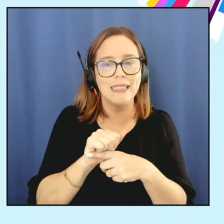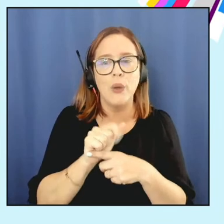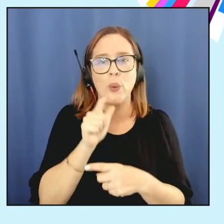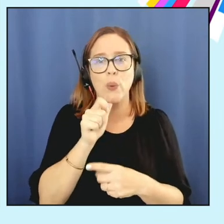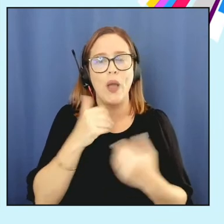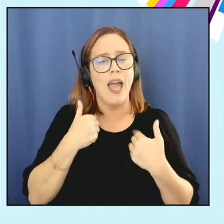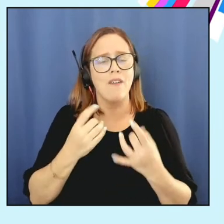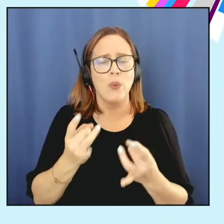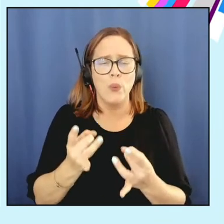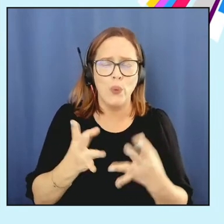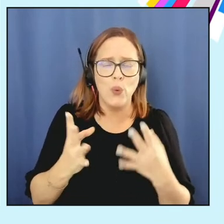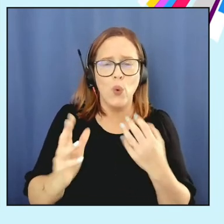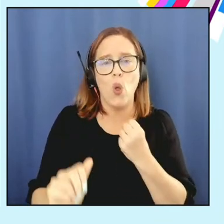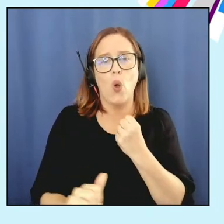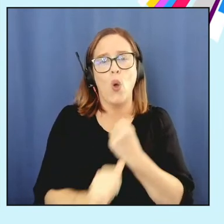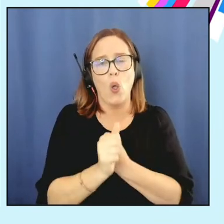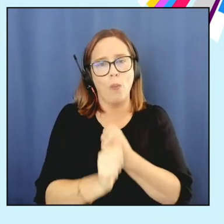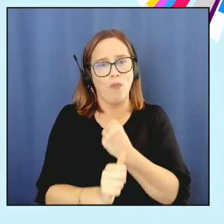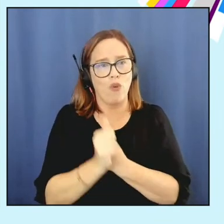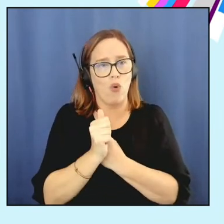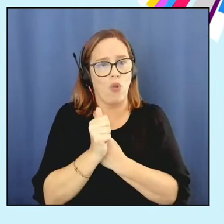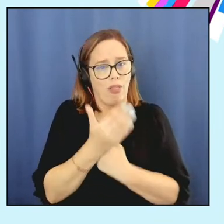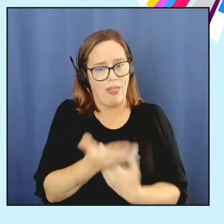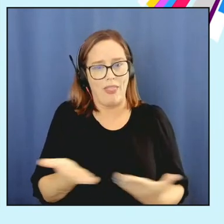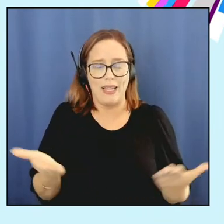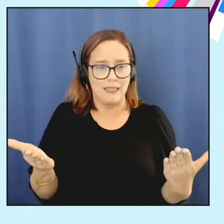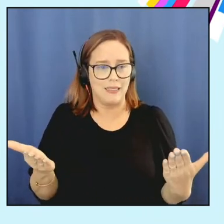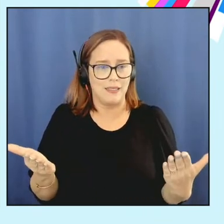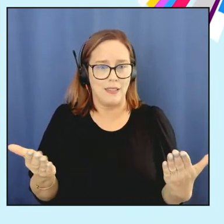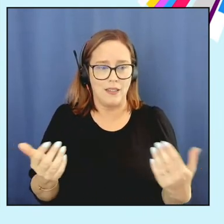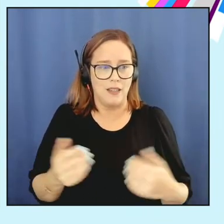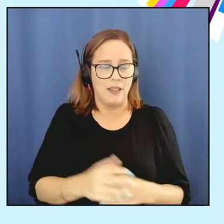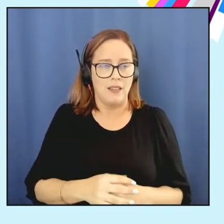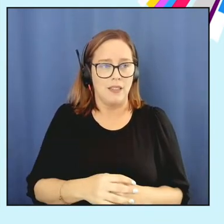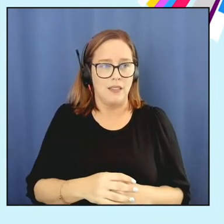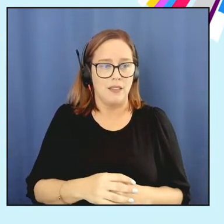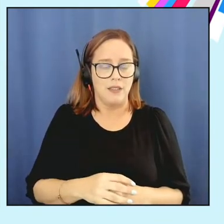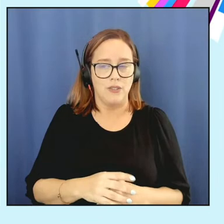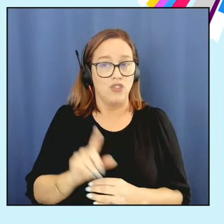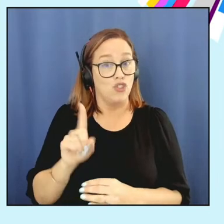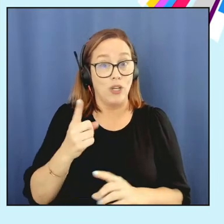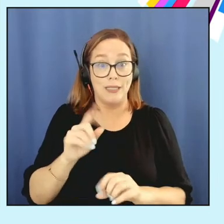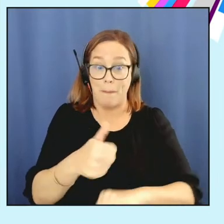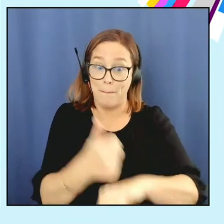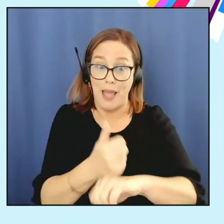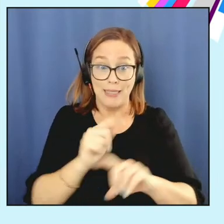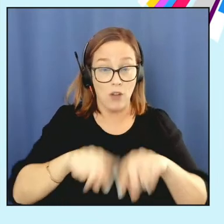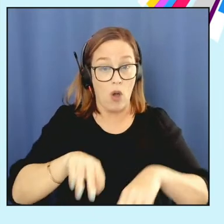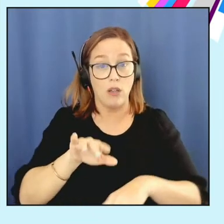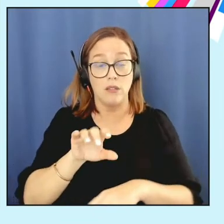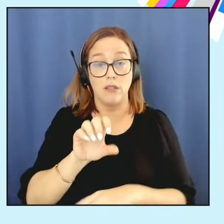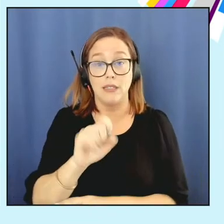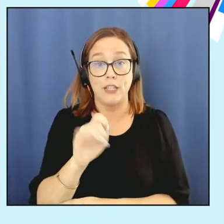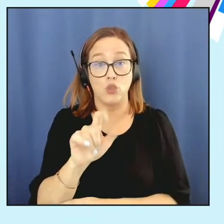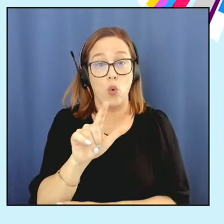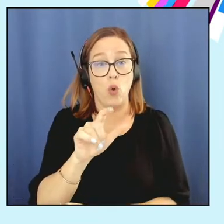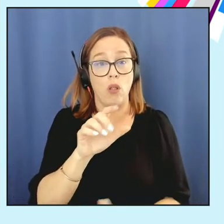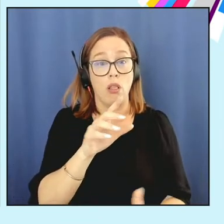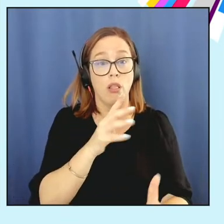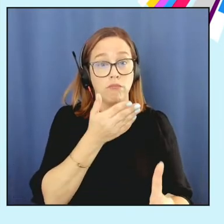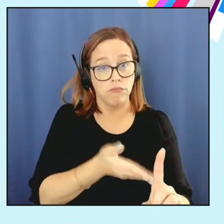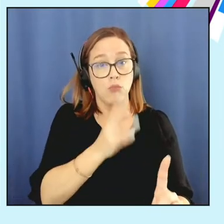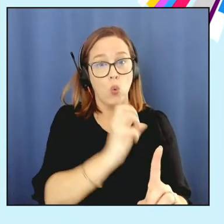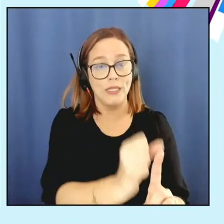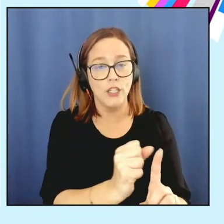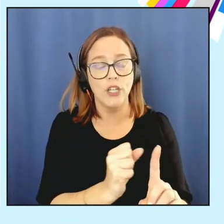and harmful things, just solely based on their sexual orientation, but also just listening to the